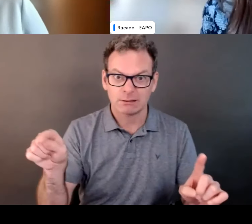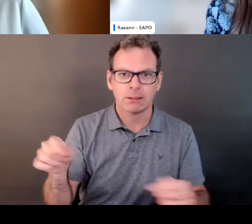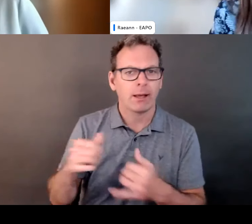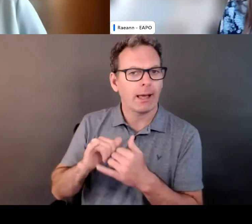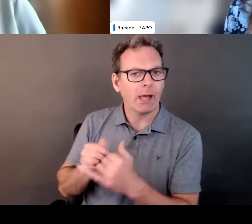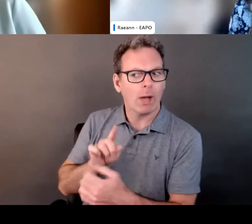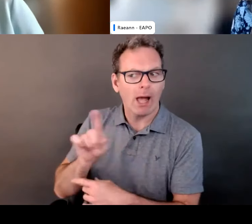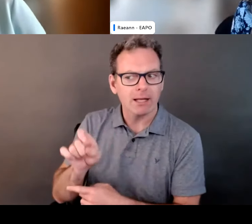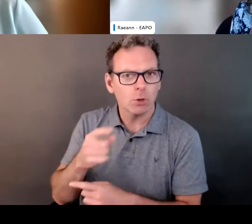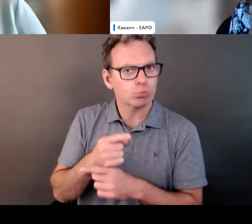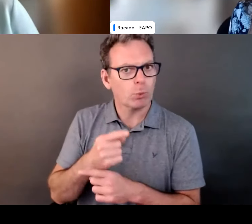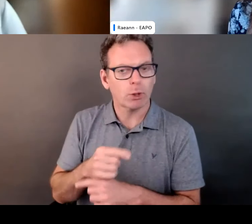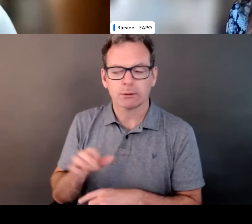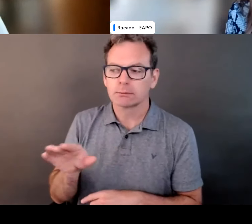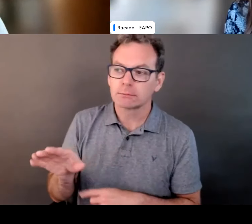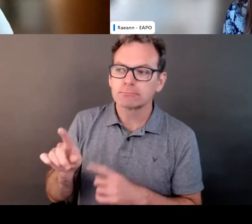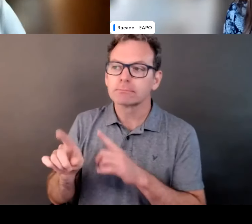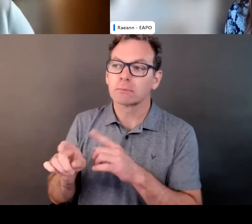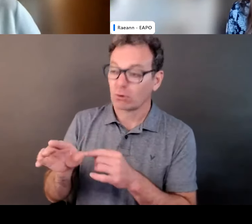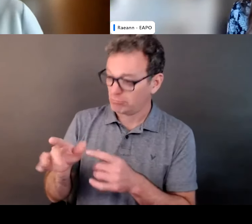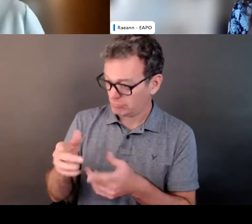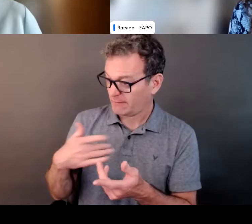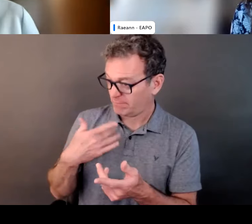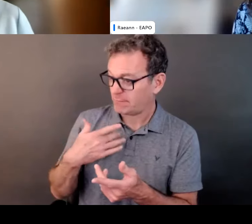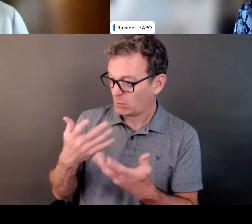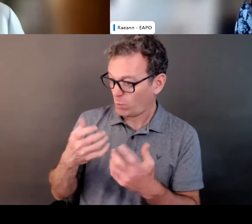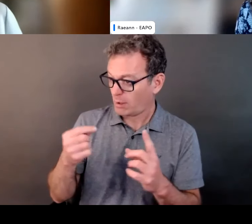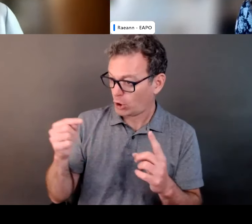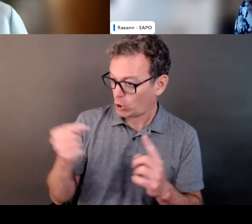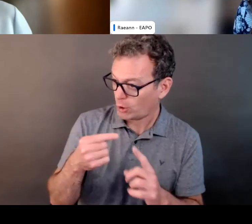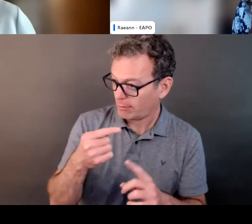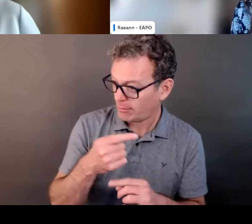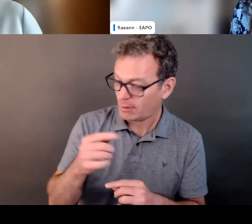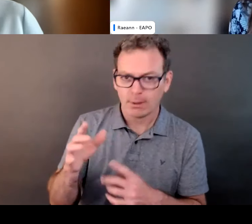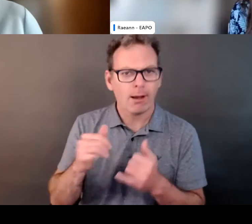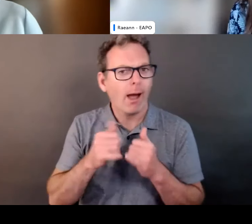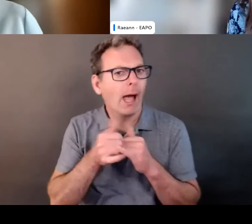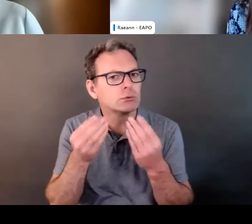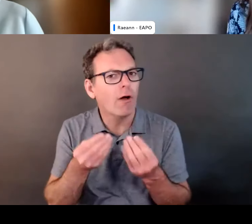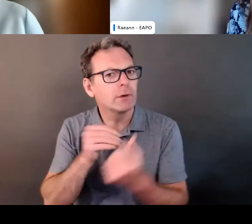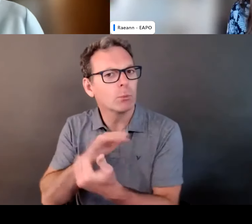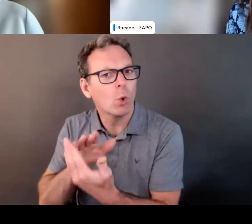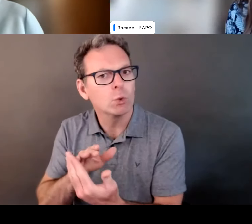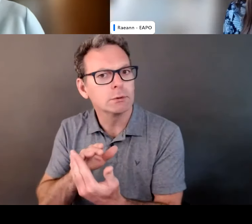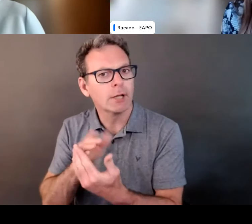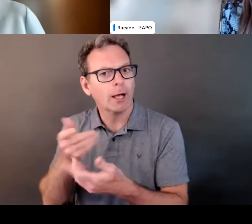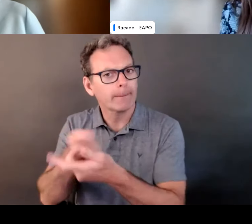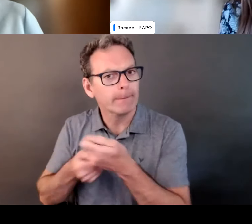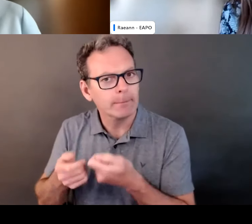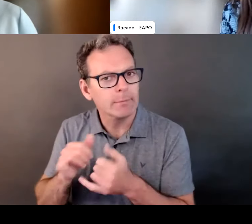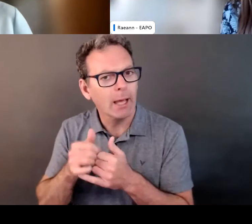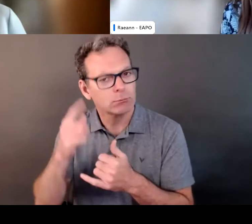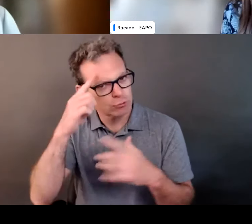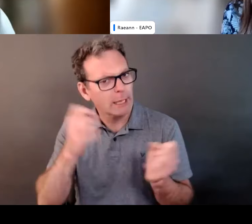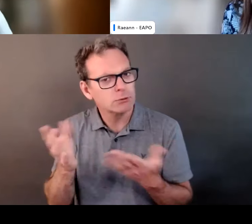but how intrusive of you to even ask that kind of question. And so I don't know if you have any strategies around that.